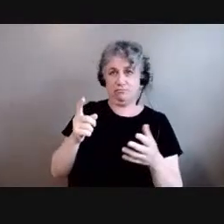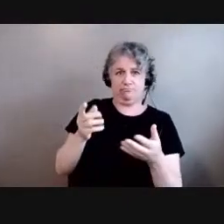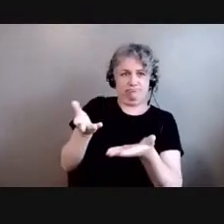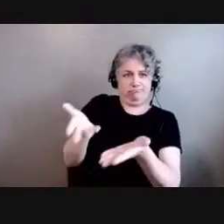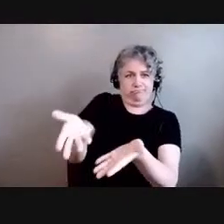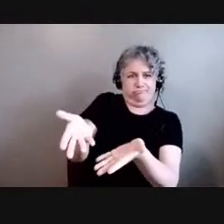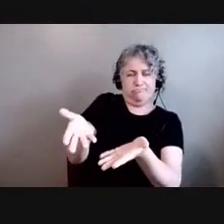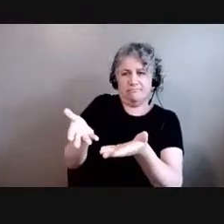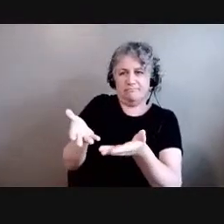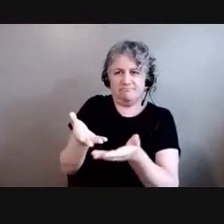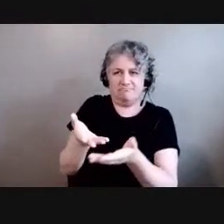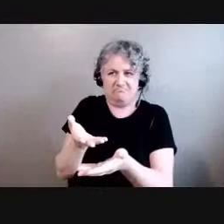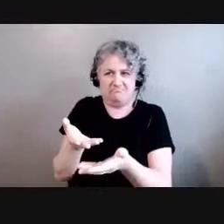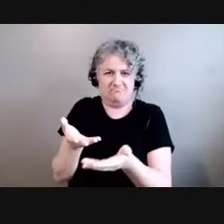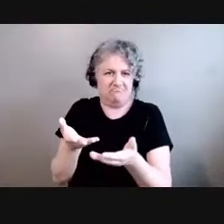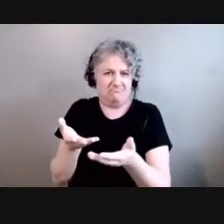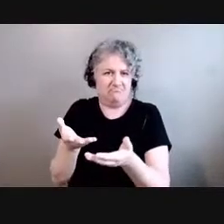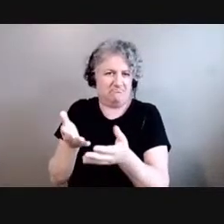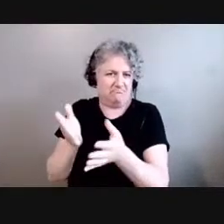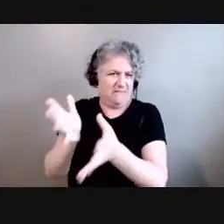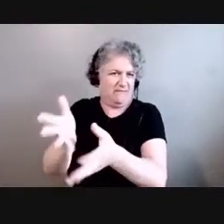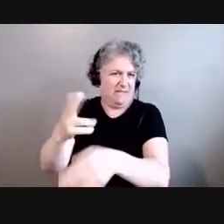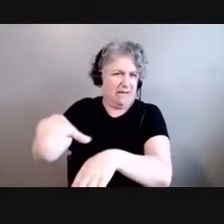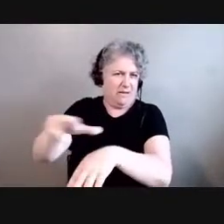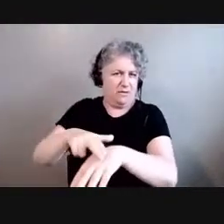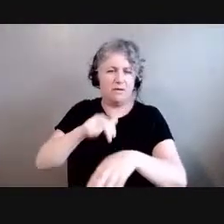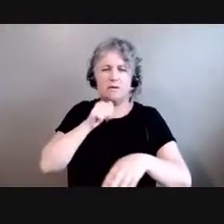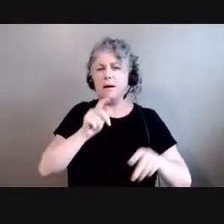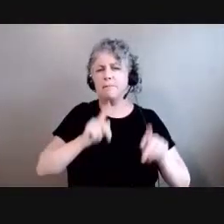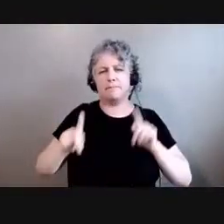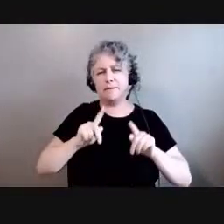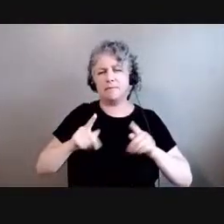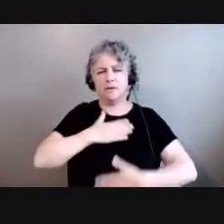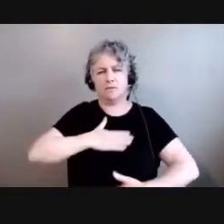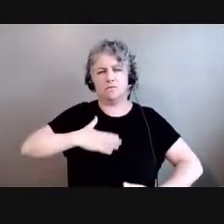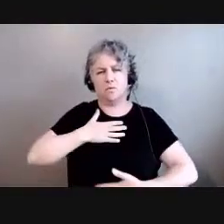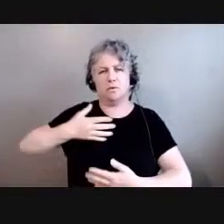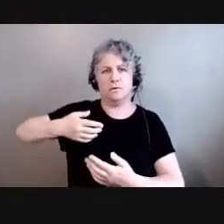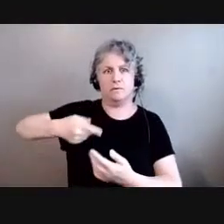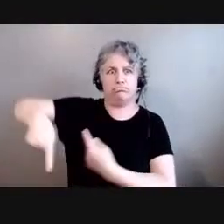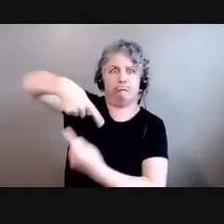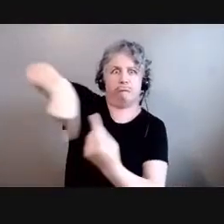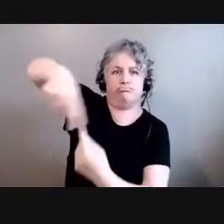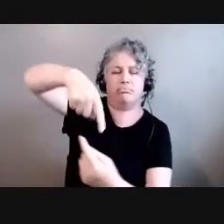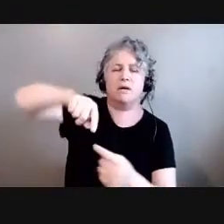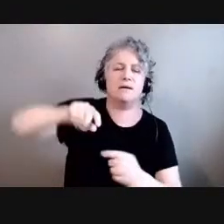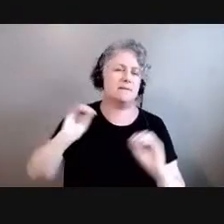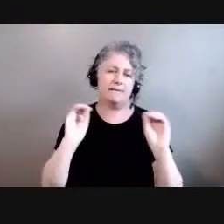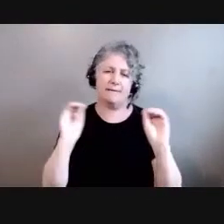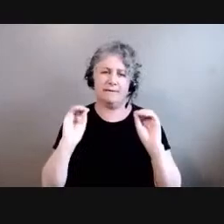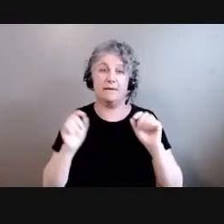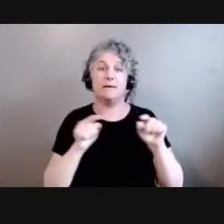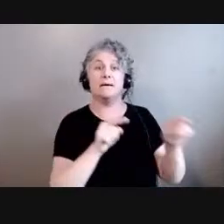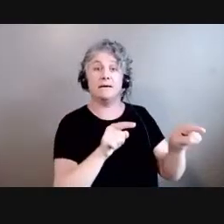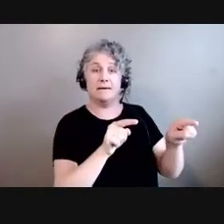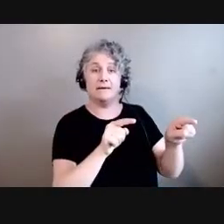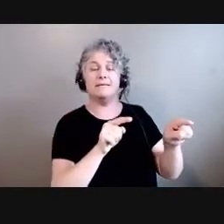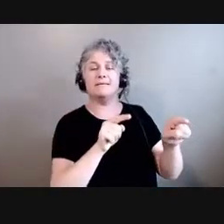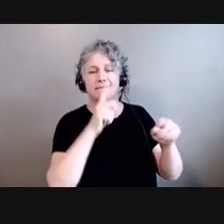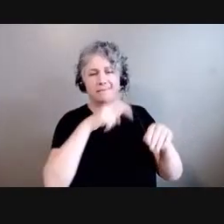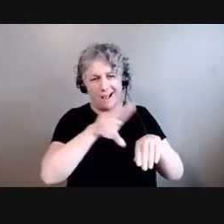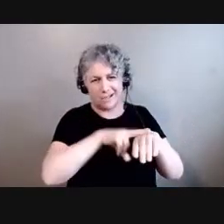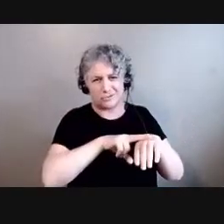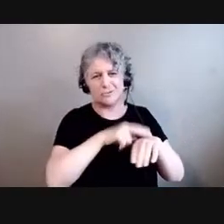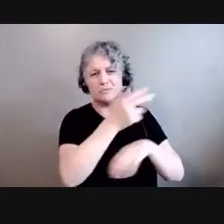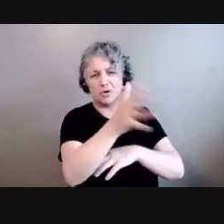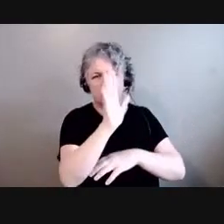rather than for enjoyment of people as well, which is part of the mission of national parks.